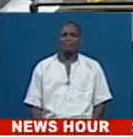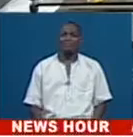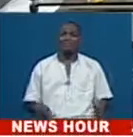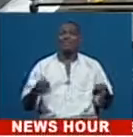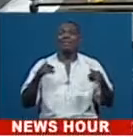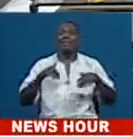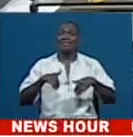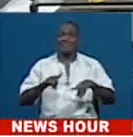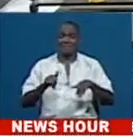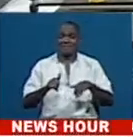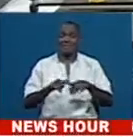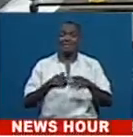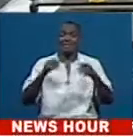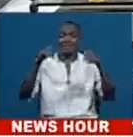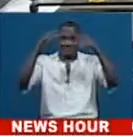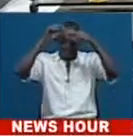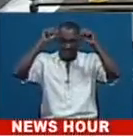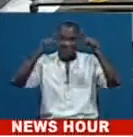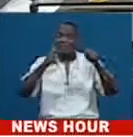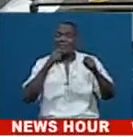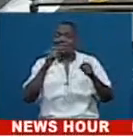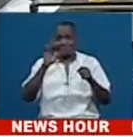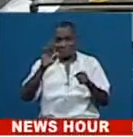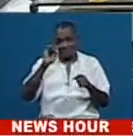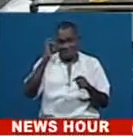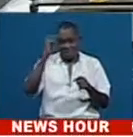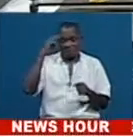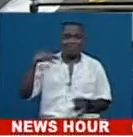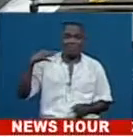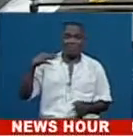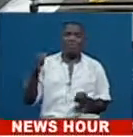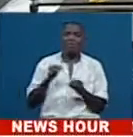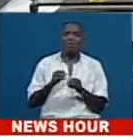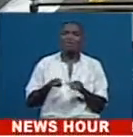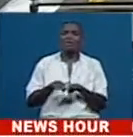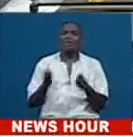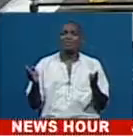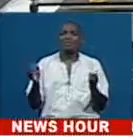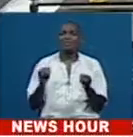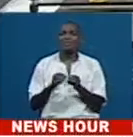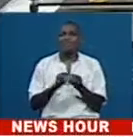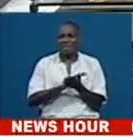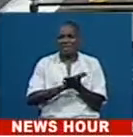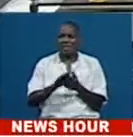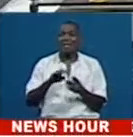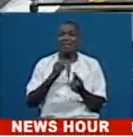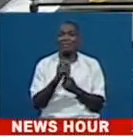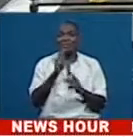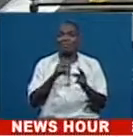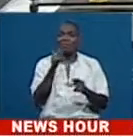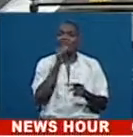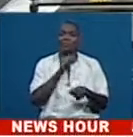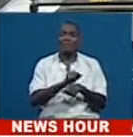Well, we'll stay a while longer with the president because he says his government is committed to creating an enabling environment for the private